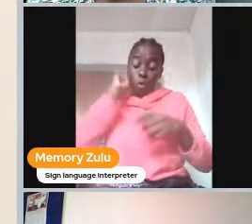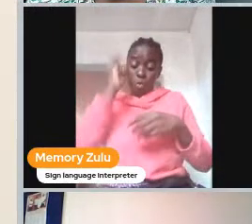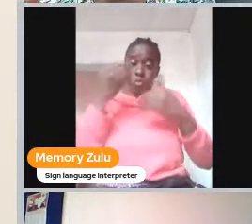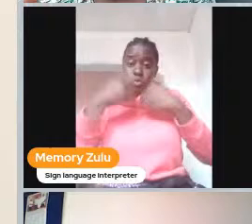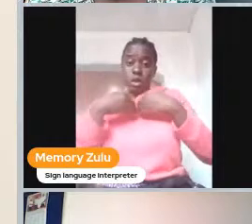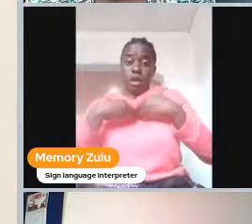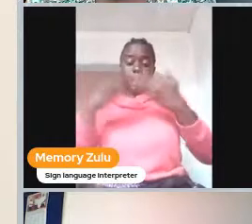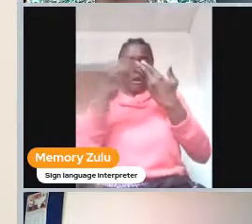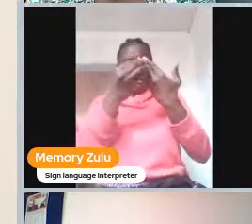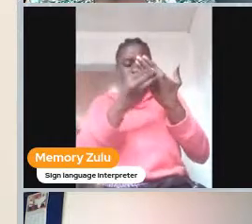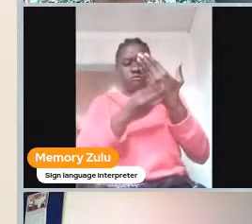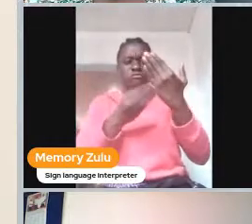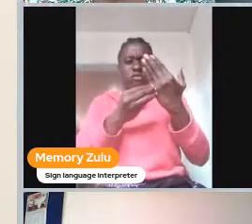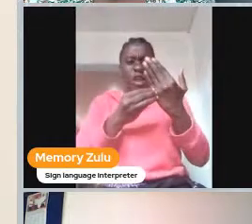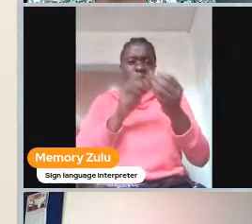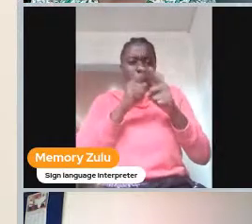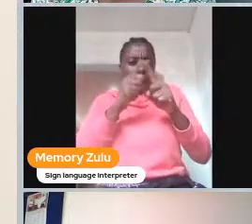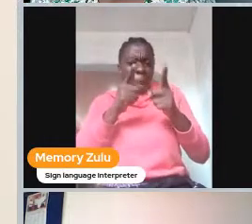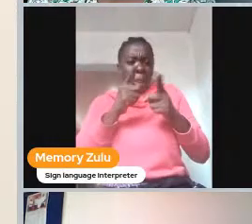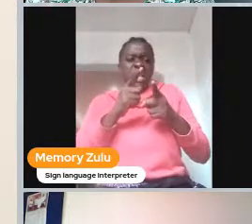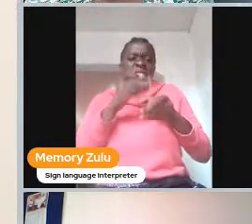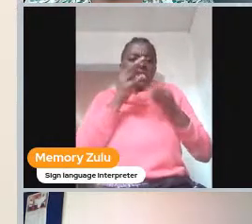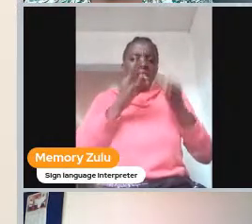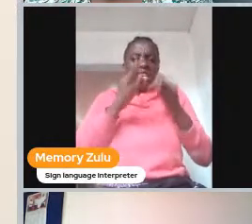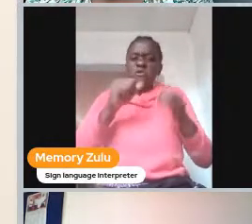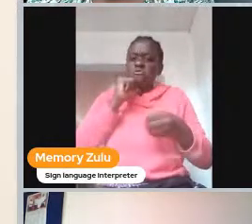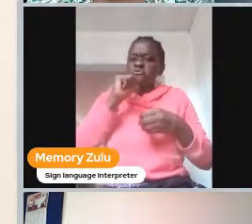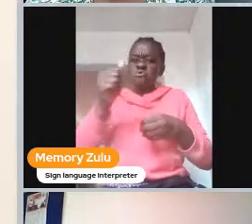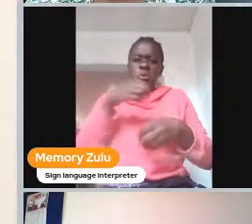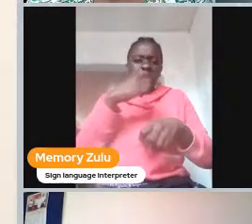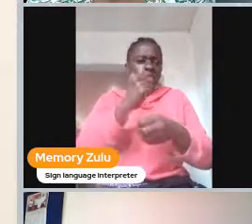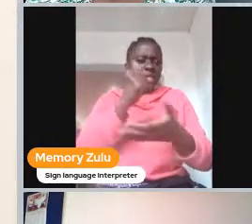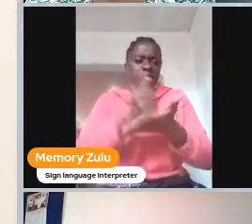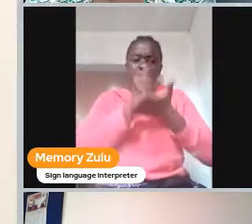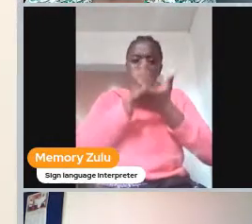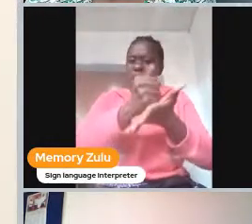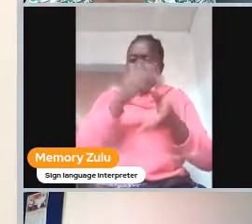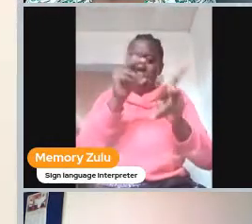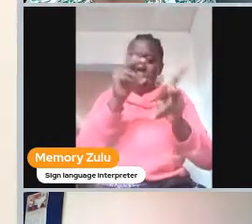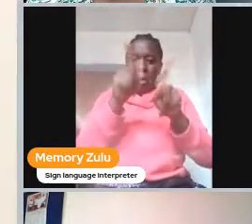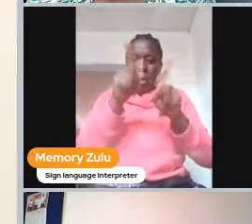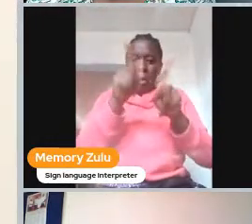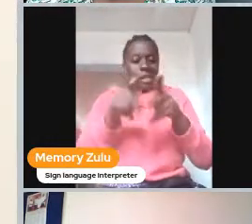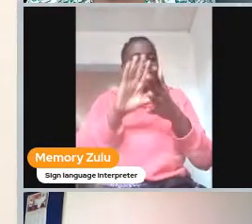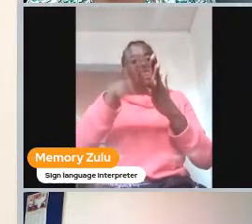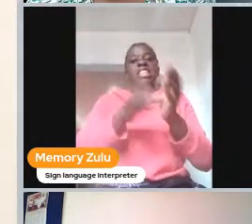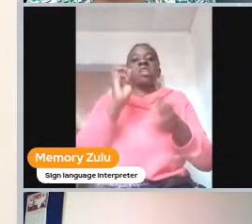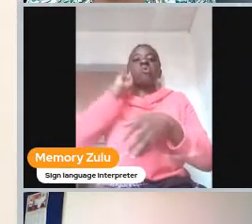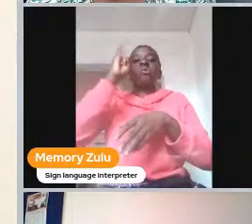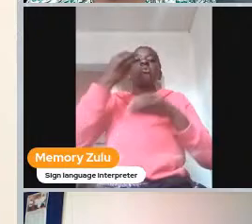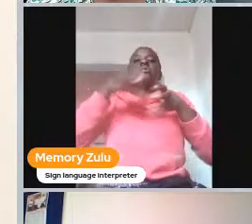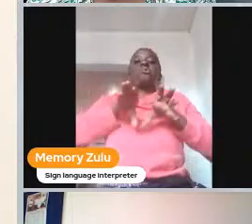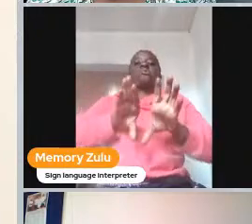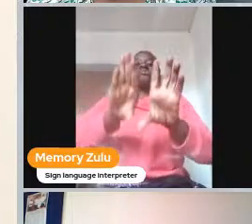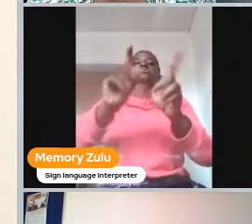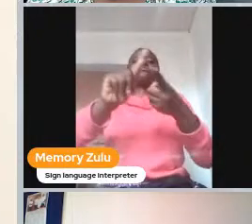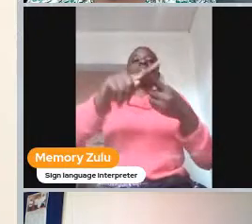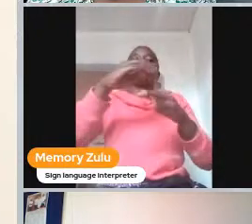stage, this person will appear with a rash on the body and on the mucosa membrane. I